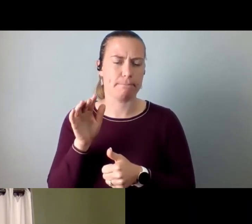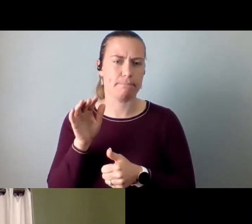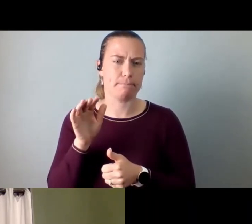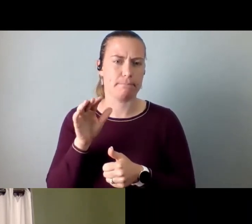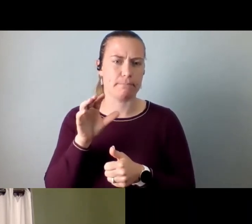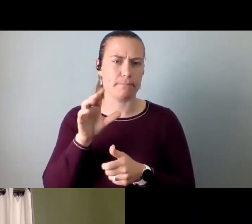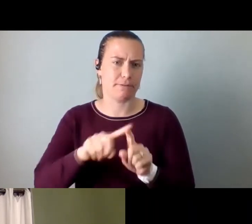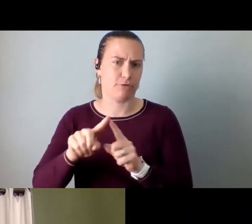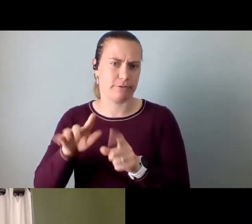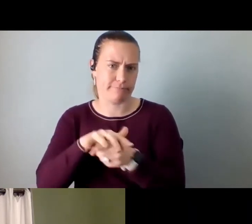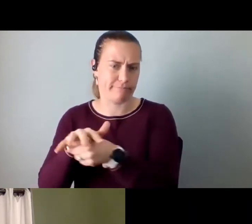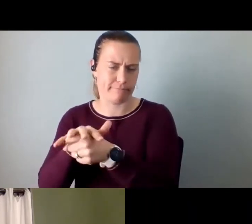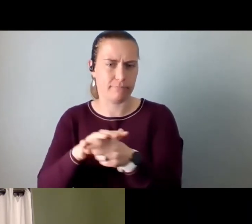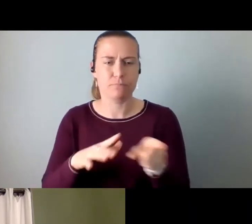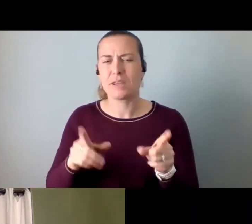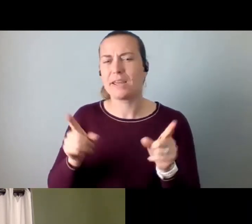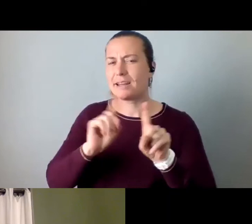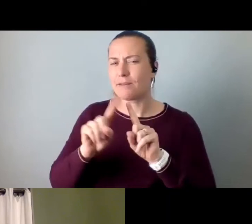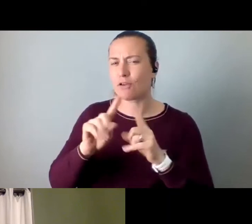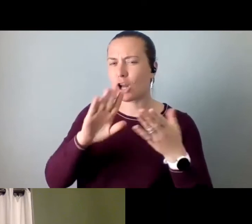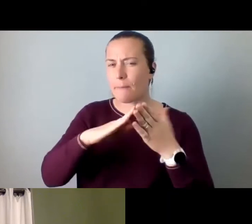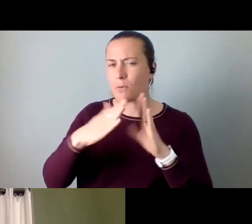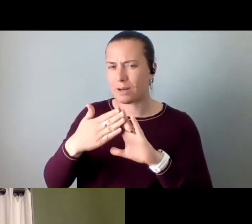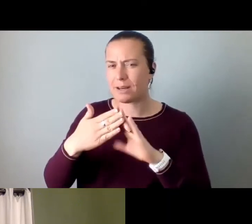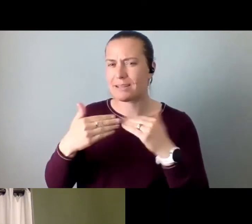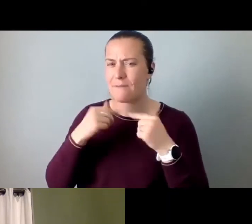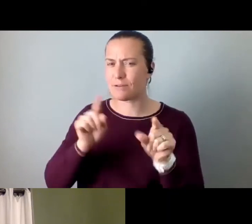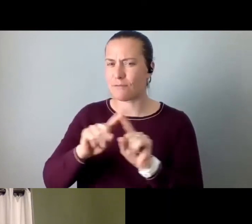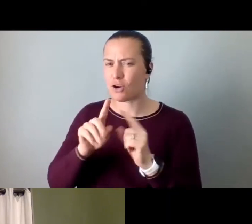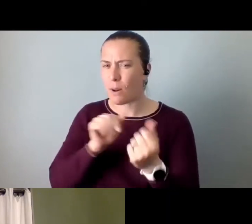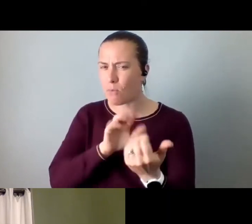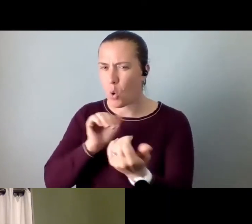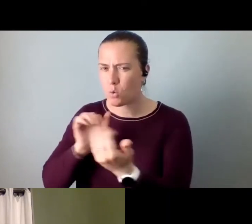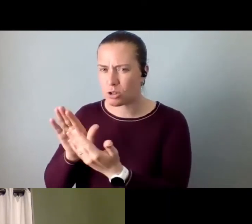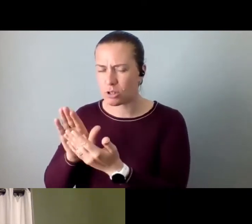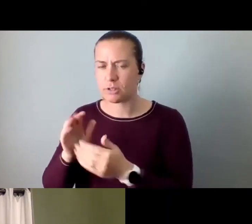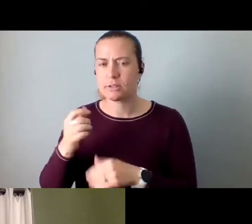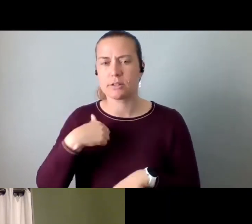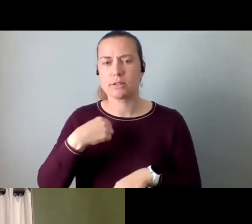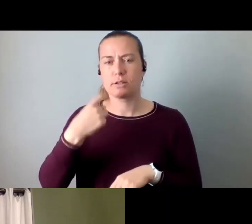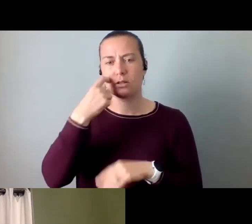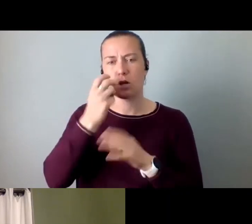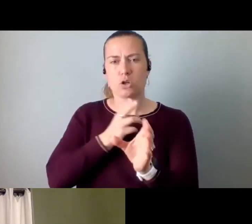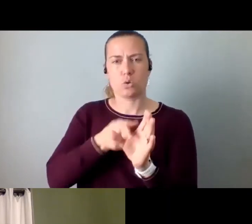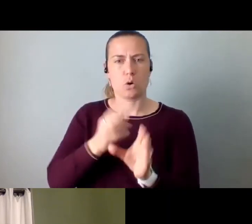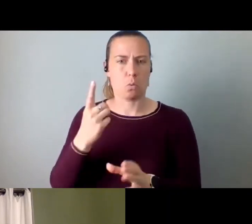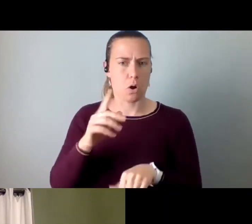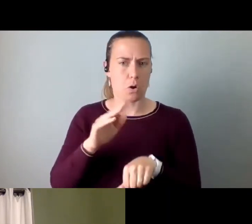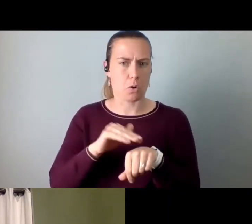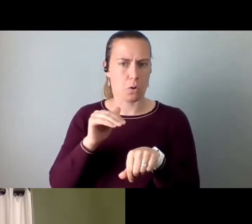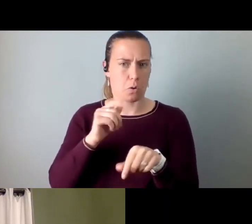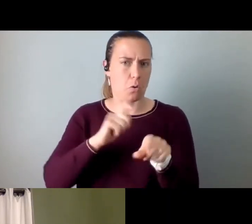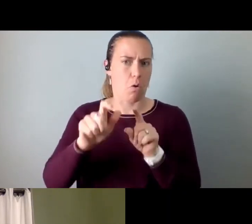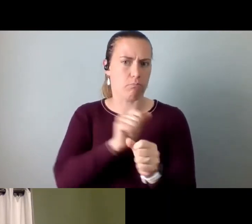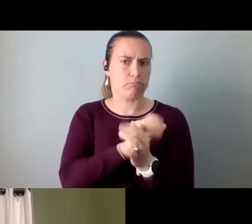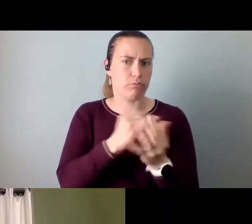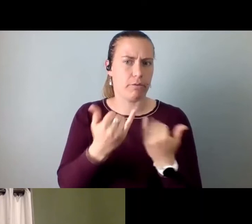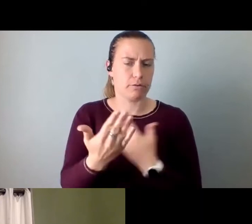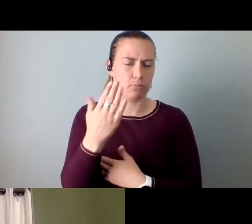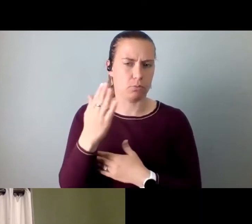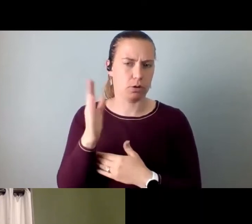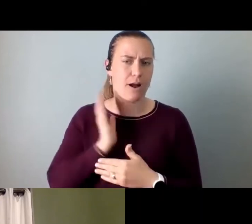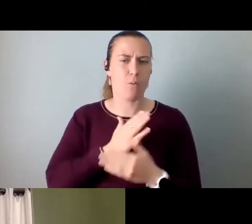different approaches. And it's kind of funny. I was on a call earlier this morning with our Cancer Health Disparities Initiative. So we have